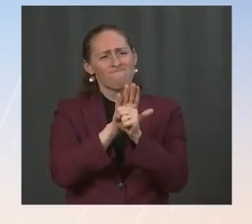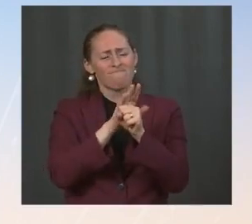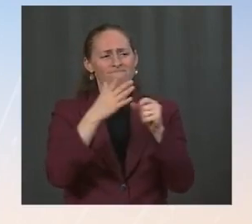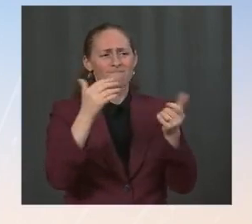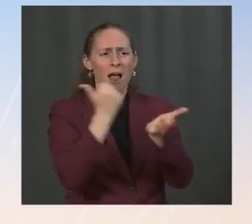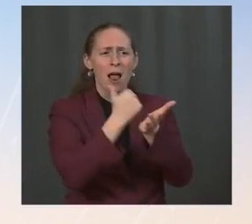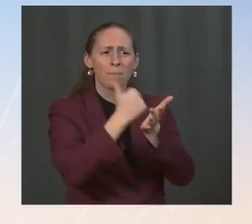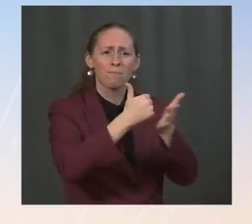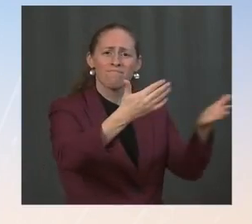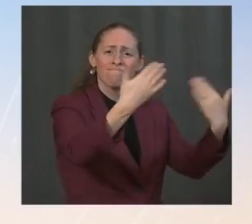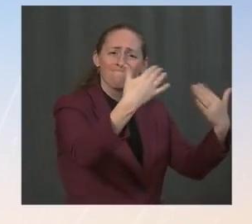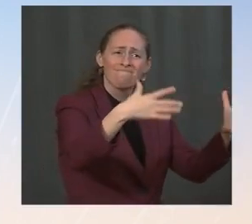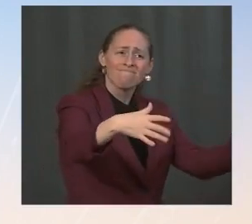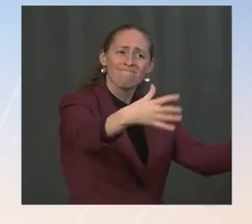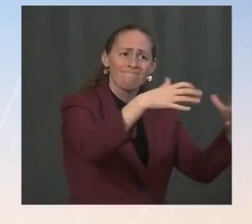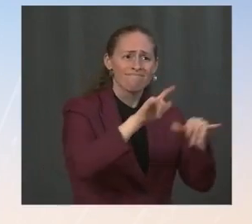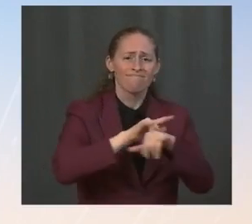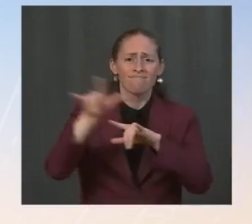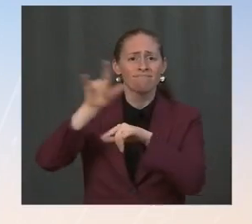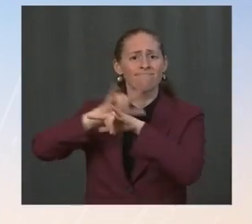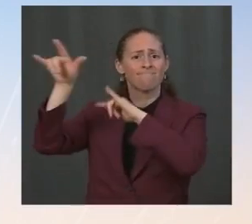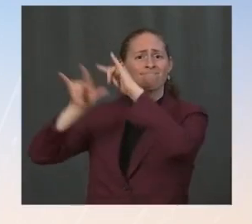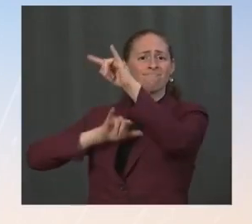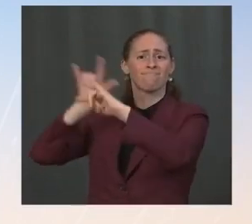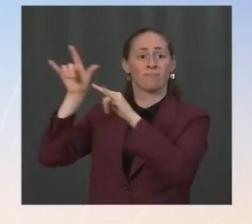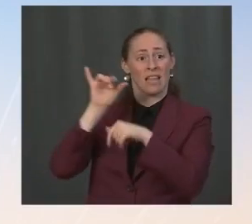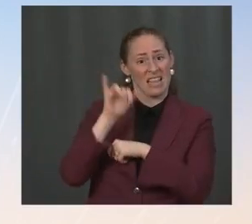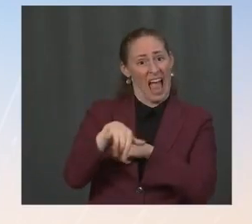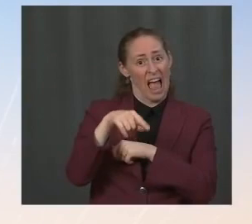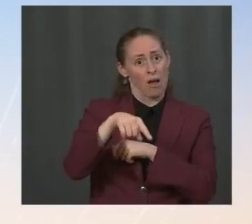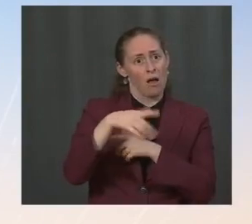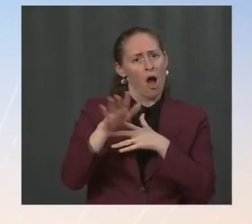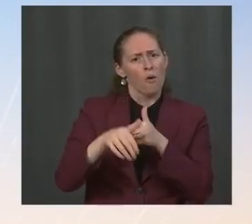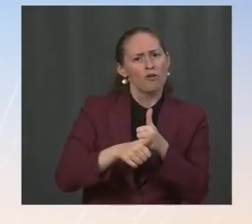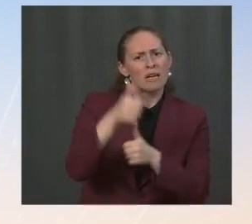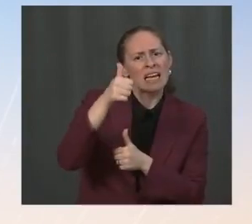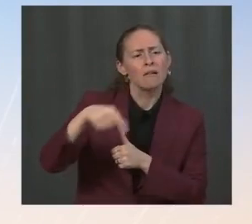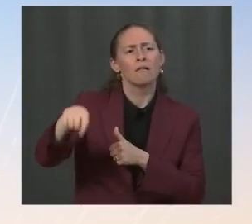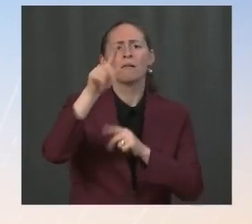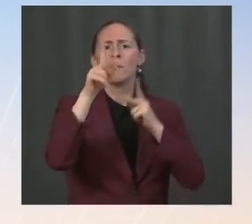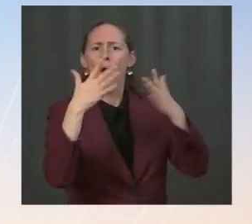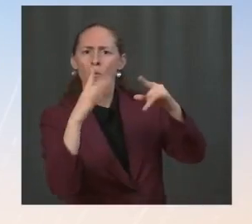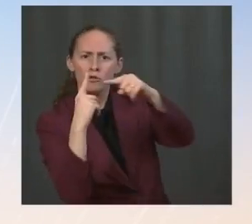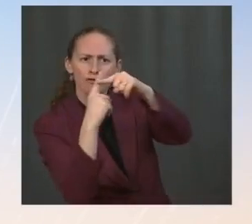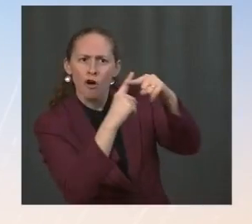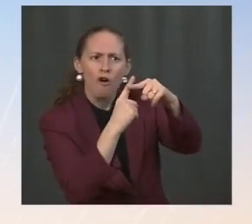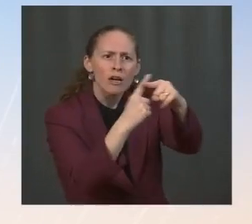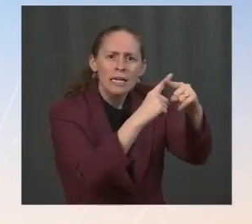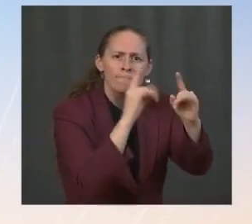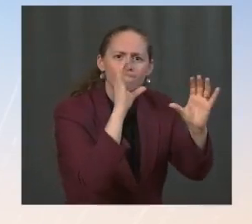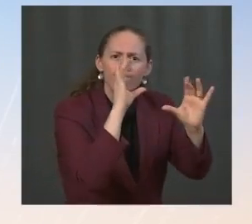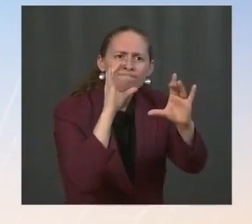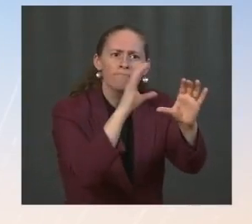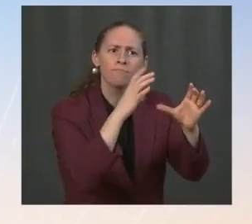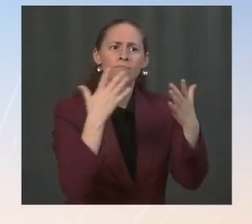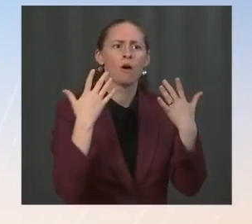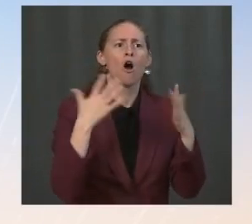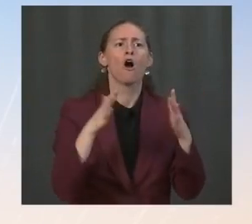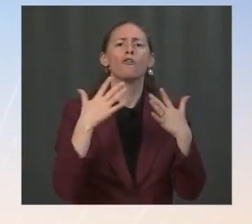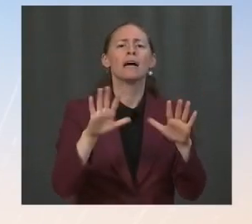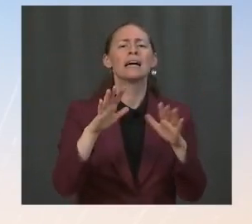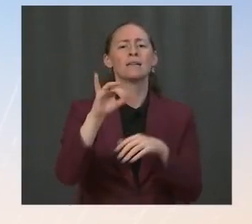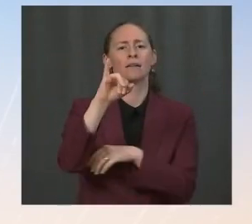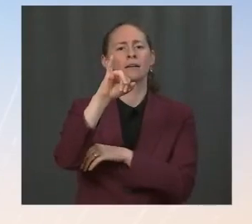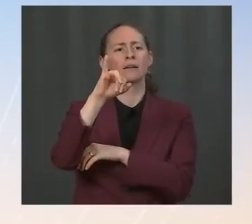say, that is a threat. They are a target. People gathering around the airport, that is a threat, that is a target. But ISIS's ability to